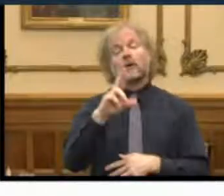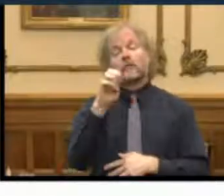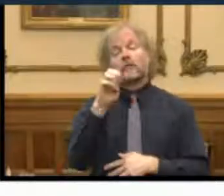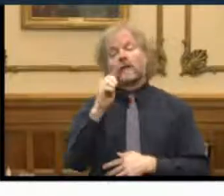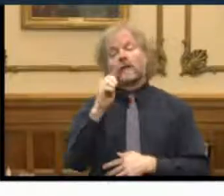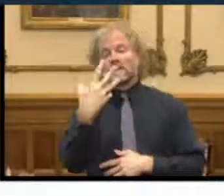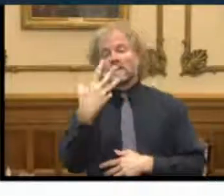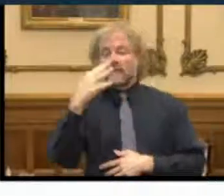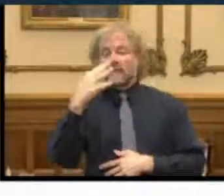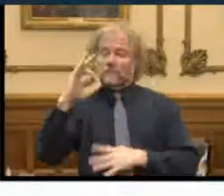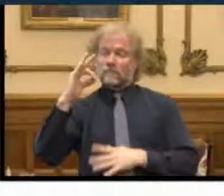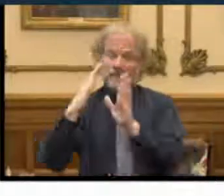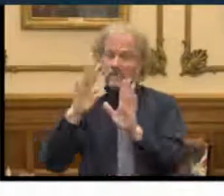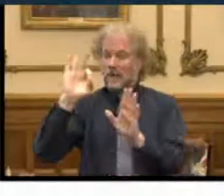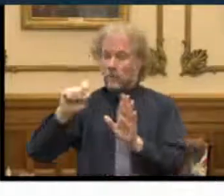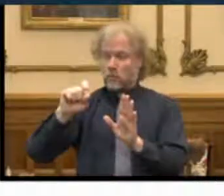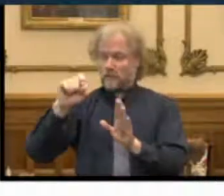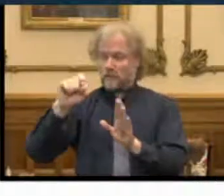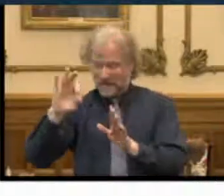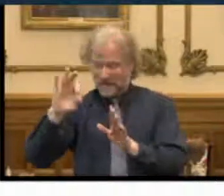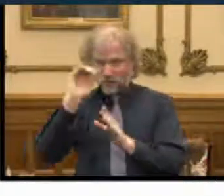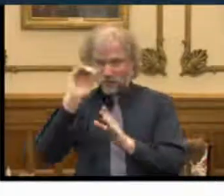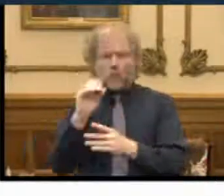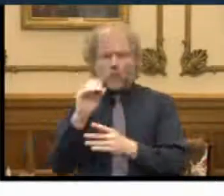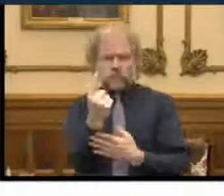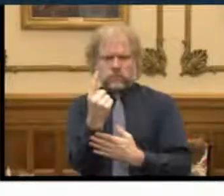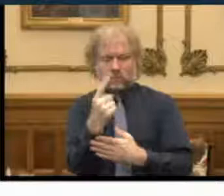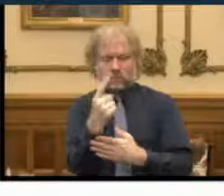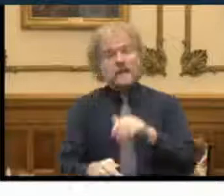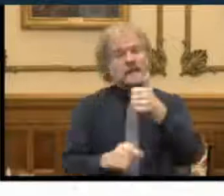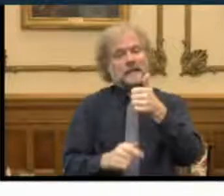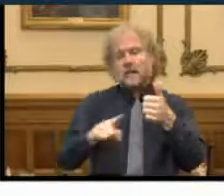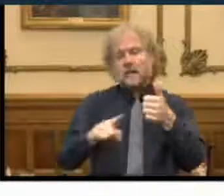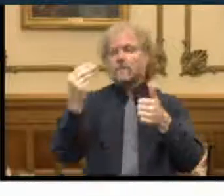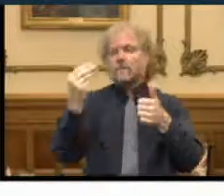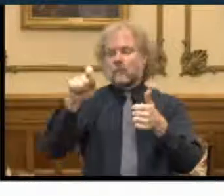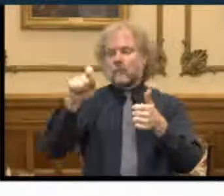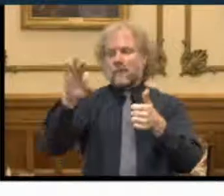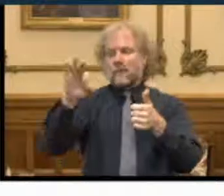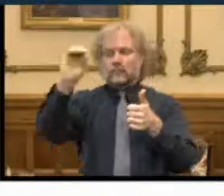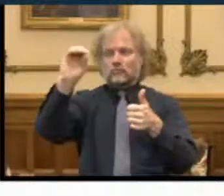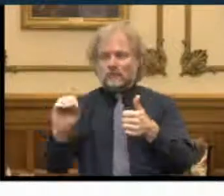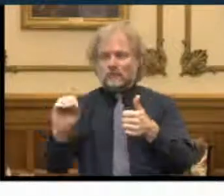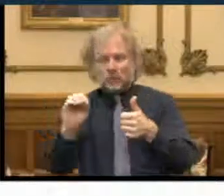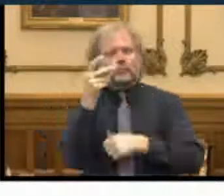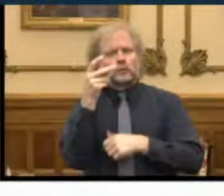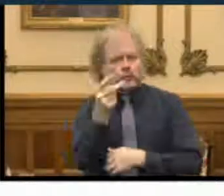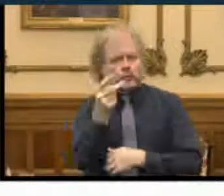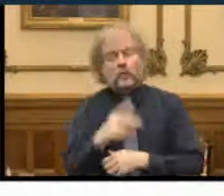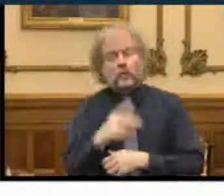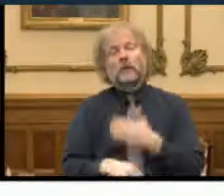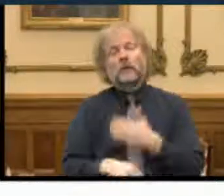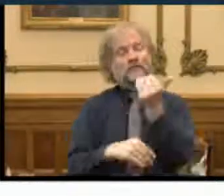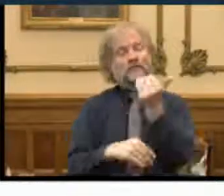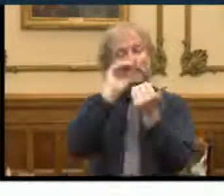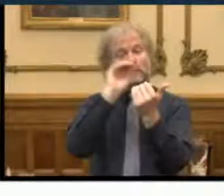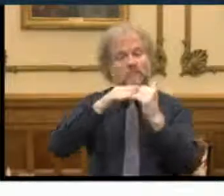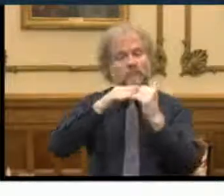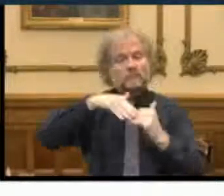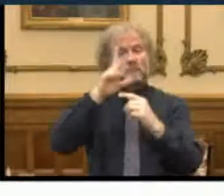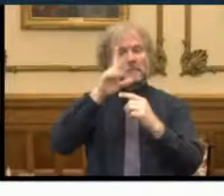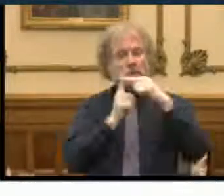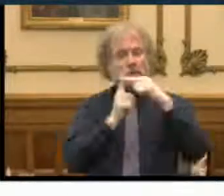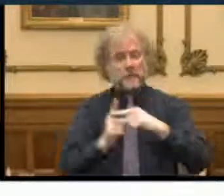to 9.9% will receive a score of 1. 10 to 14.9% will receive a 2, and 15% positivity